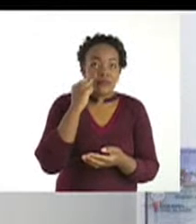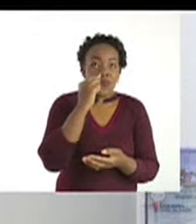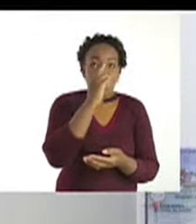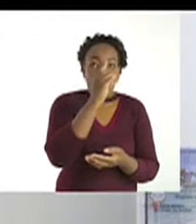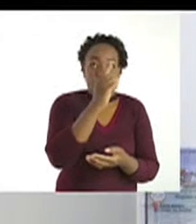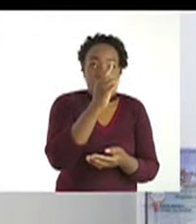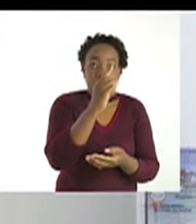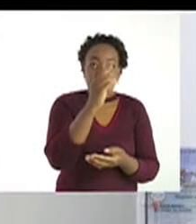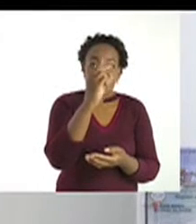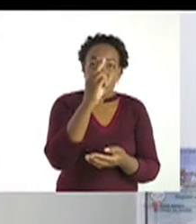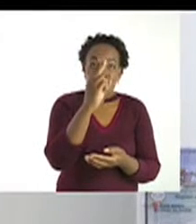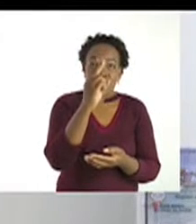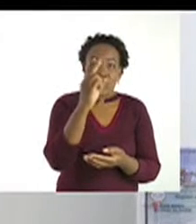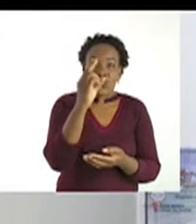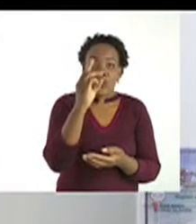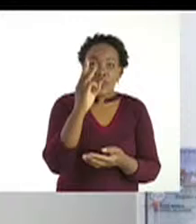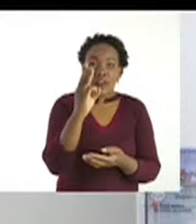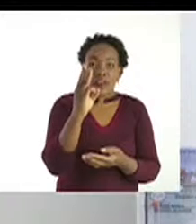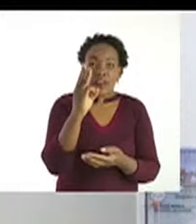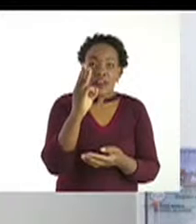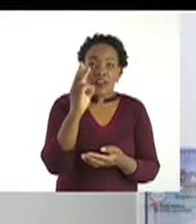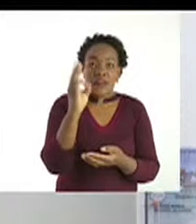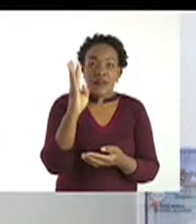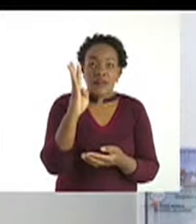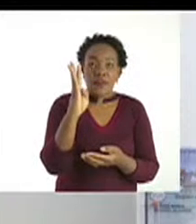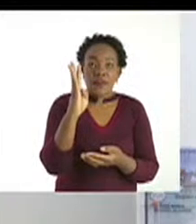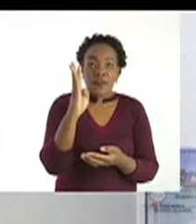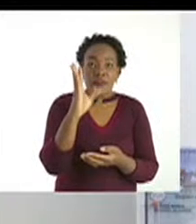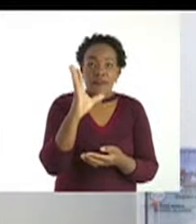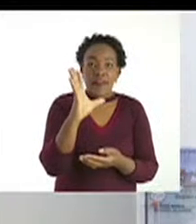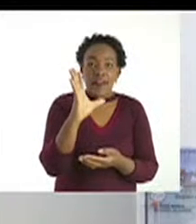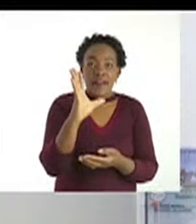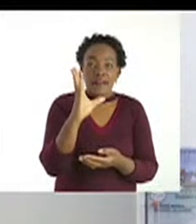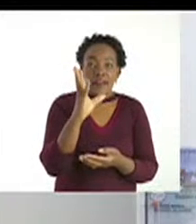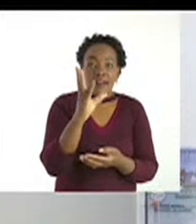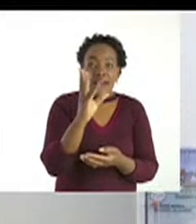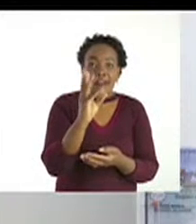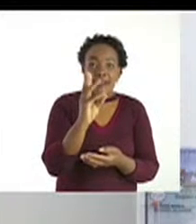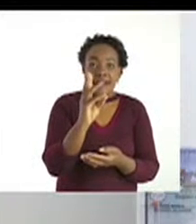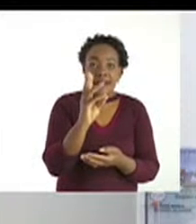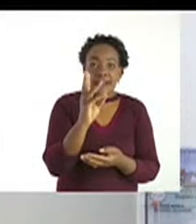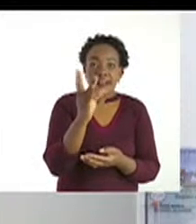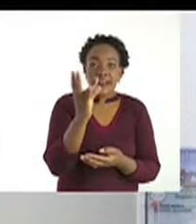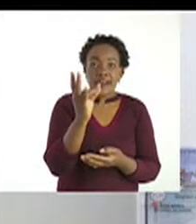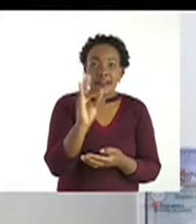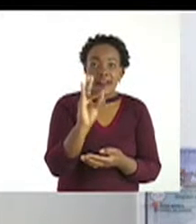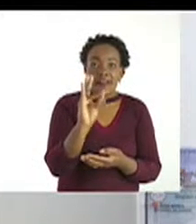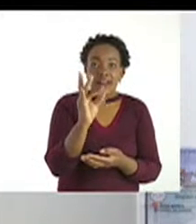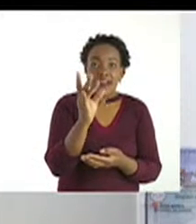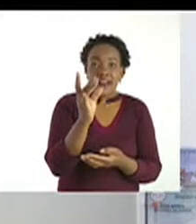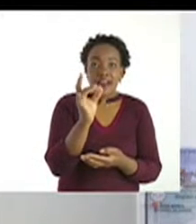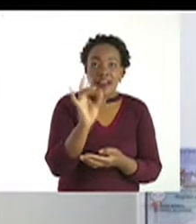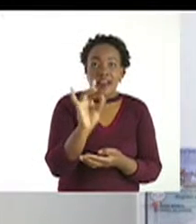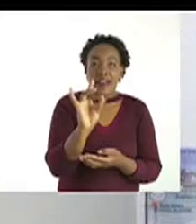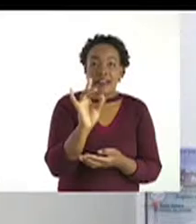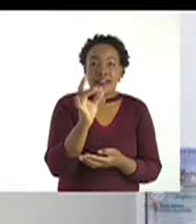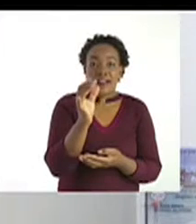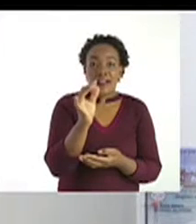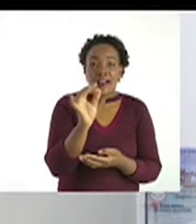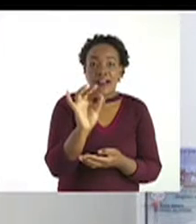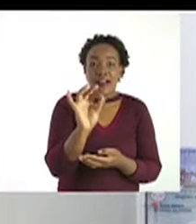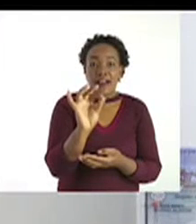1, 2, 3, 4, 5, 6, 7,